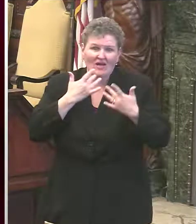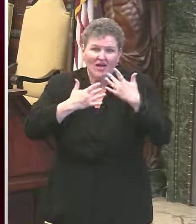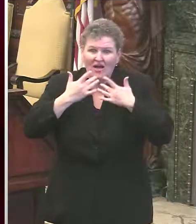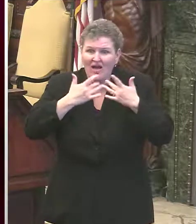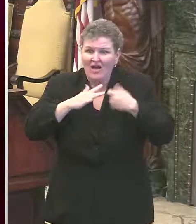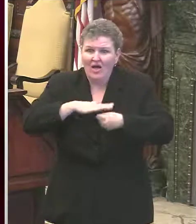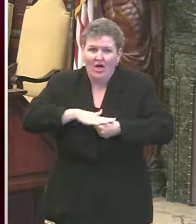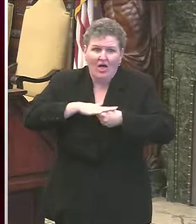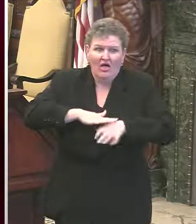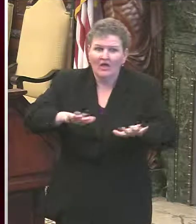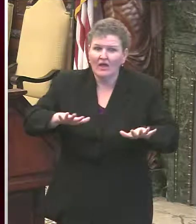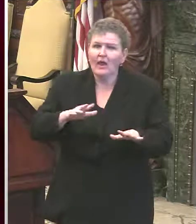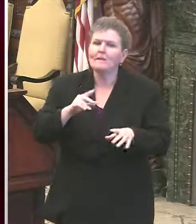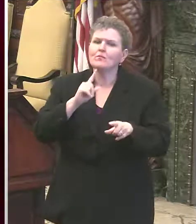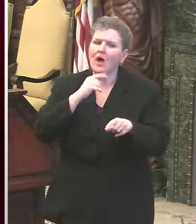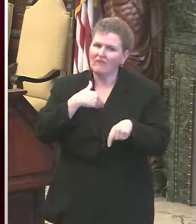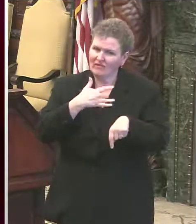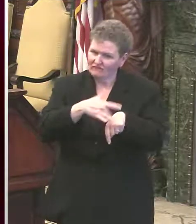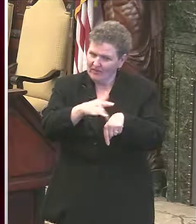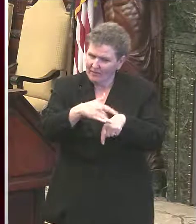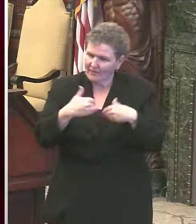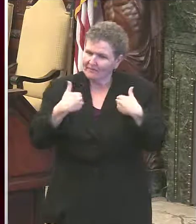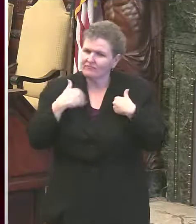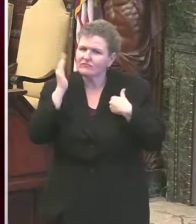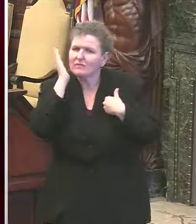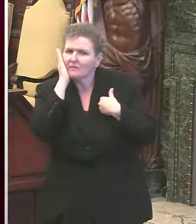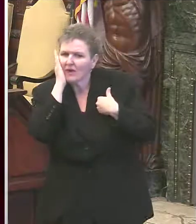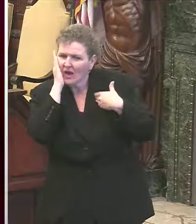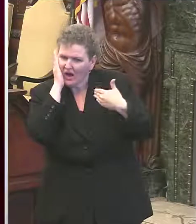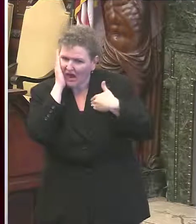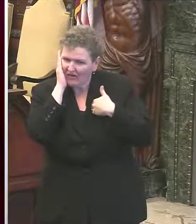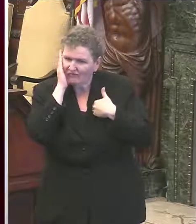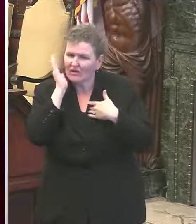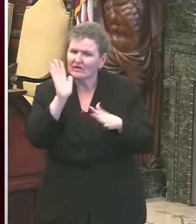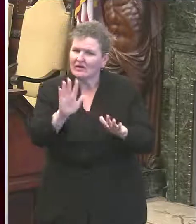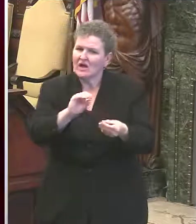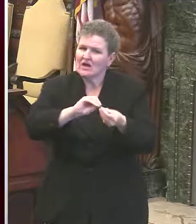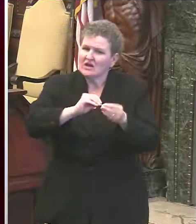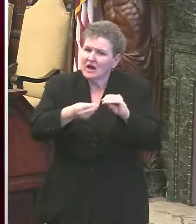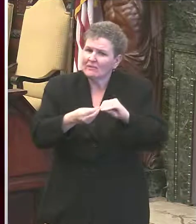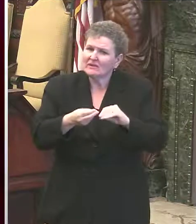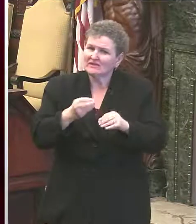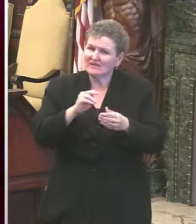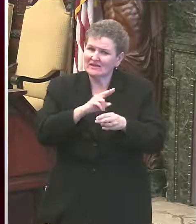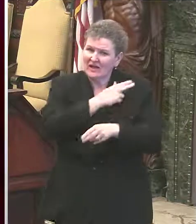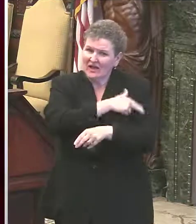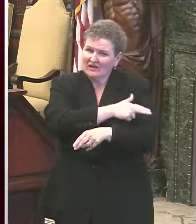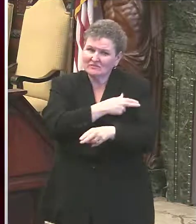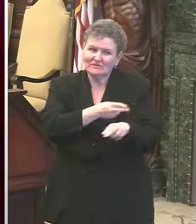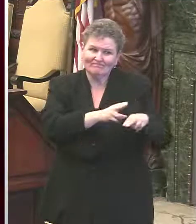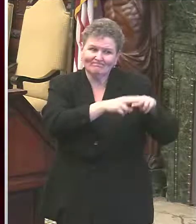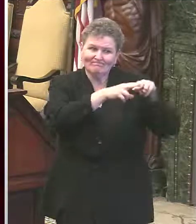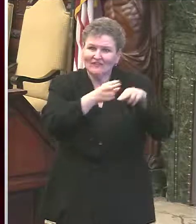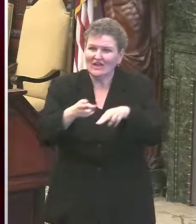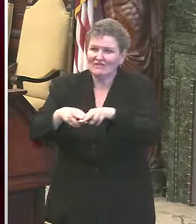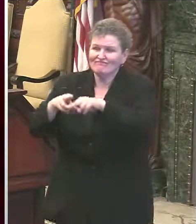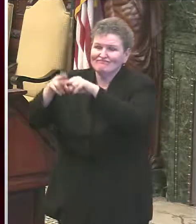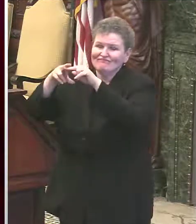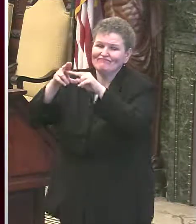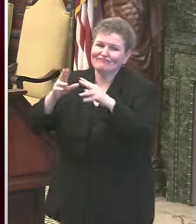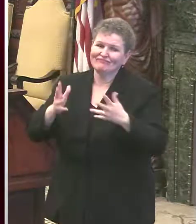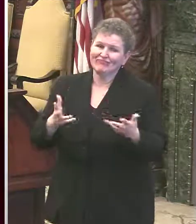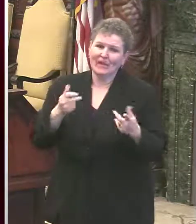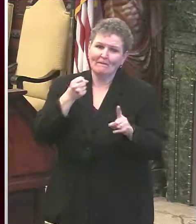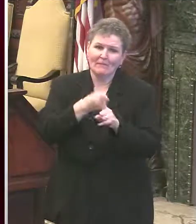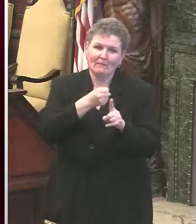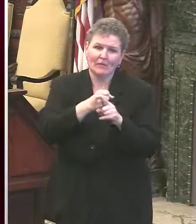who are hospitalized. But the fact that this hospitalized number is increasing at all is a sign that the infections that are occurring are hitting vulnerable people, not